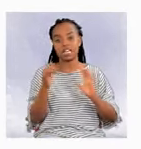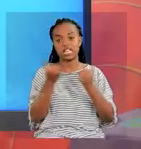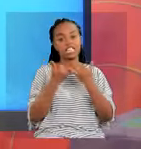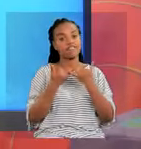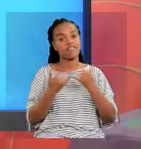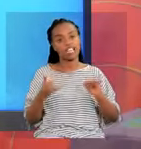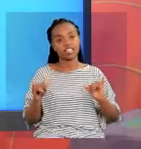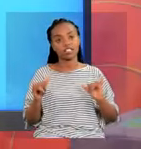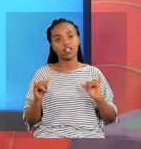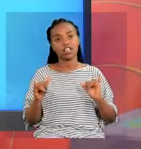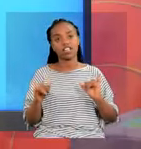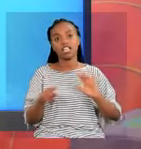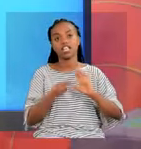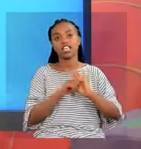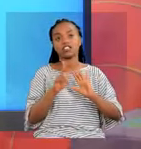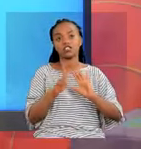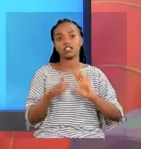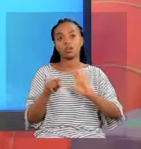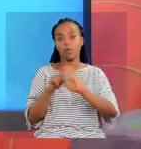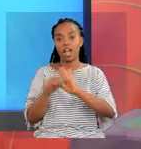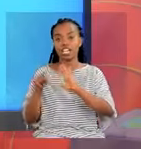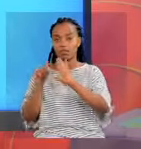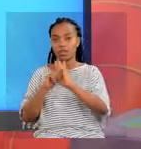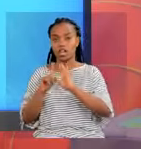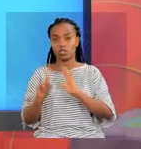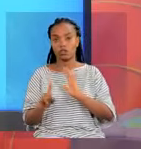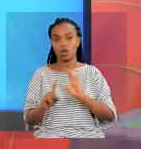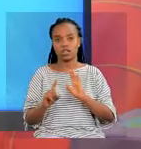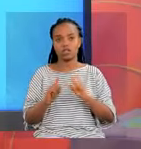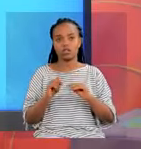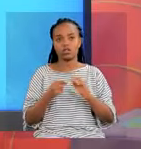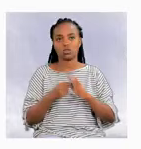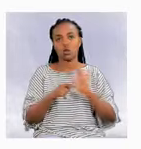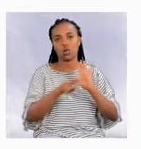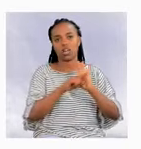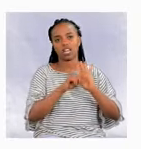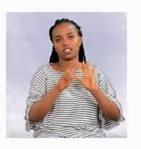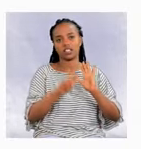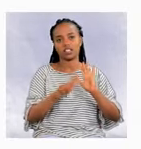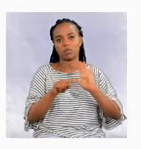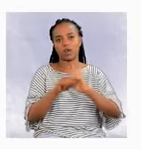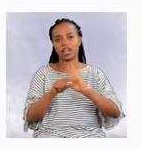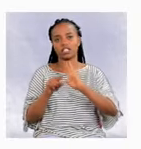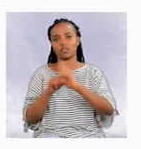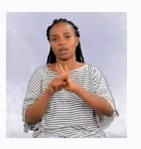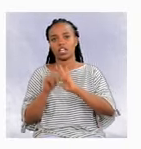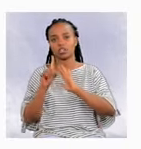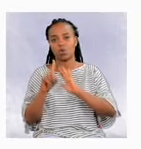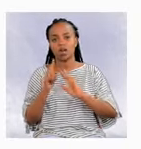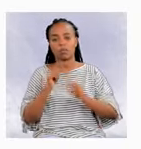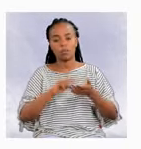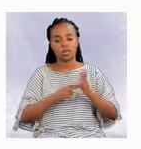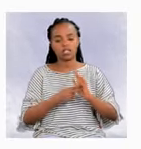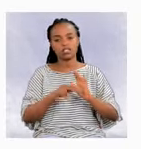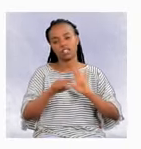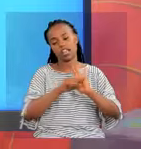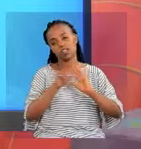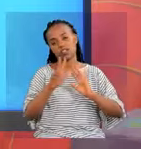divided by negative 3 minus 1. Negative 3 minus 1 becomes plus 1.